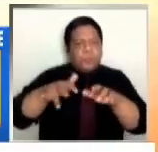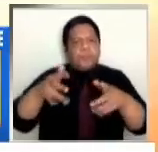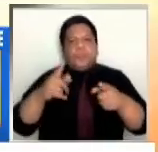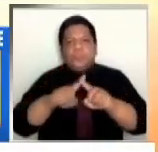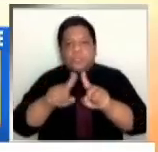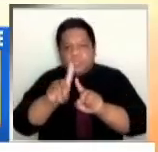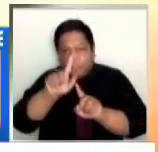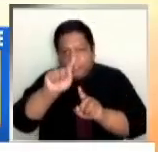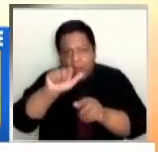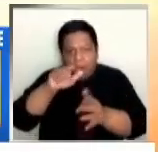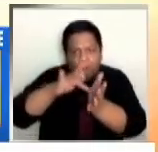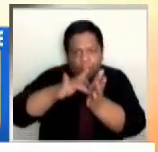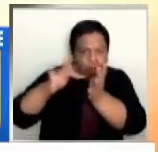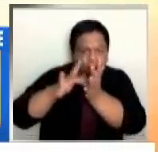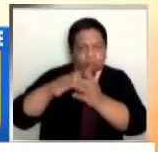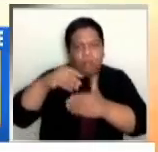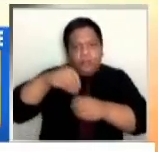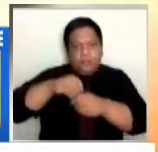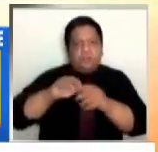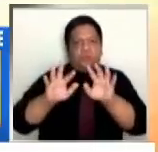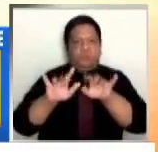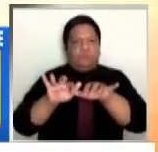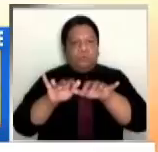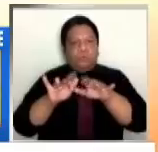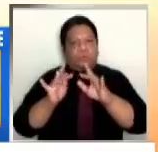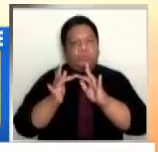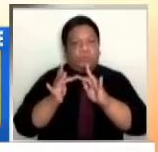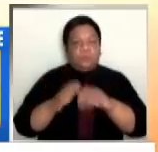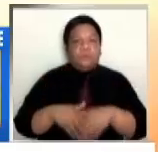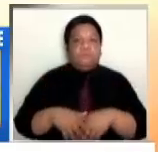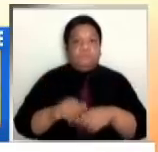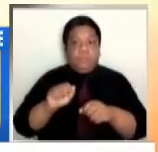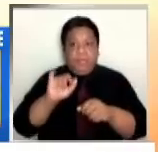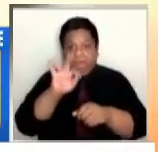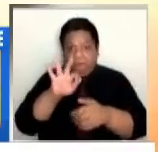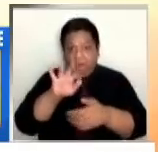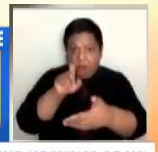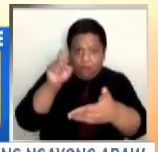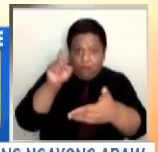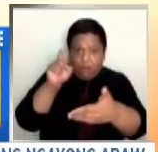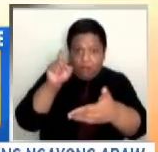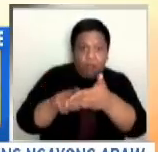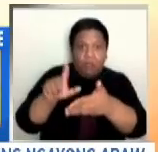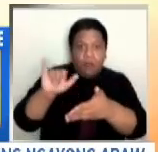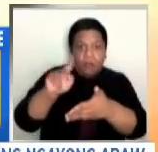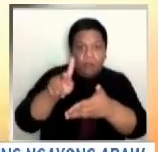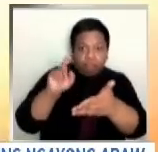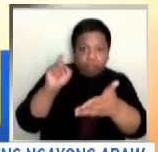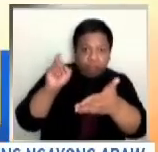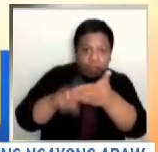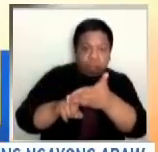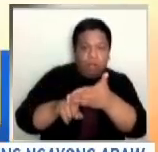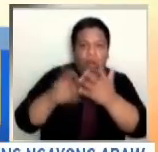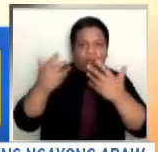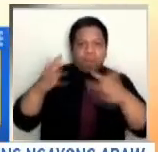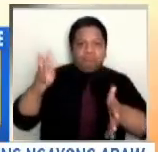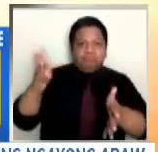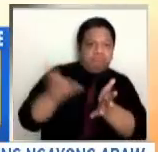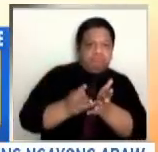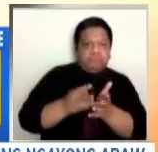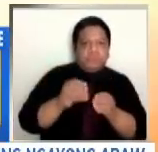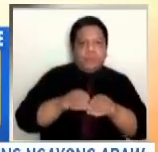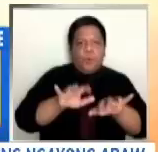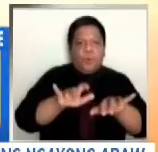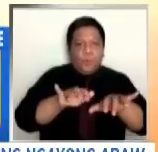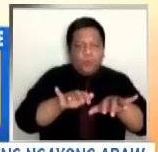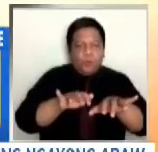computer network. Mm-hmm. So by clicking the link, it's possible that you have downloaded the malware to your computer and the cyber attackers have already